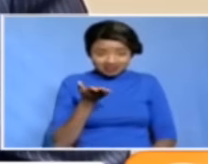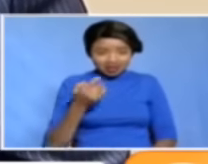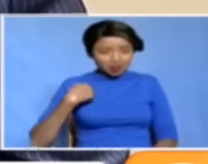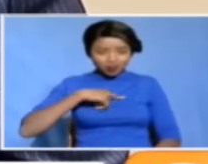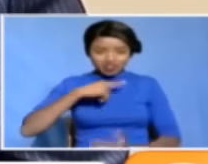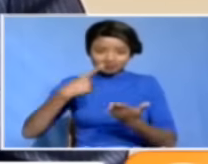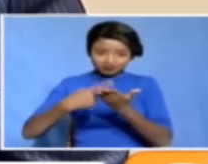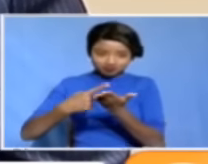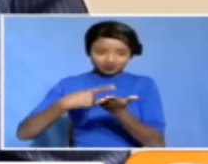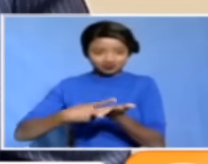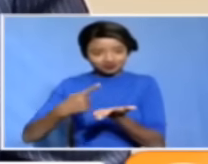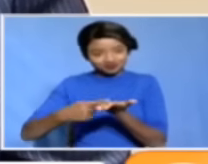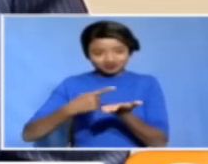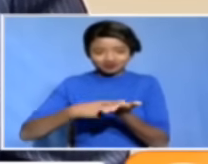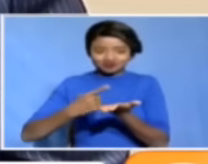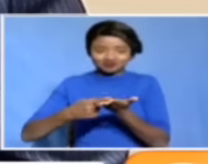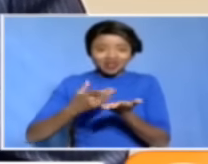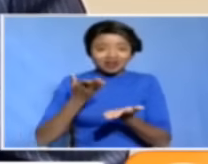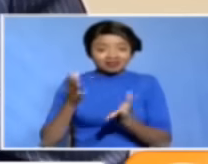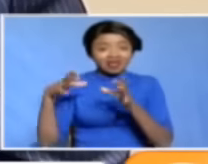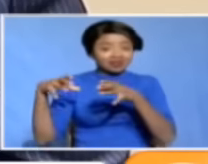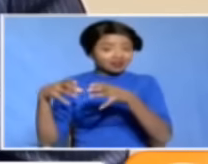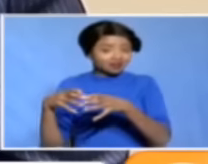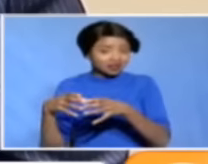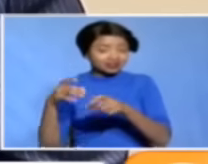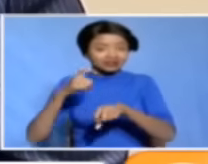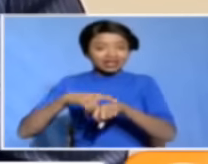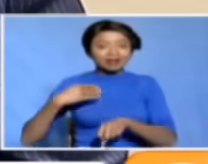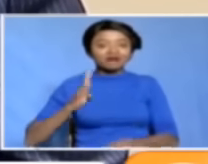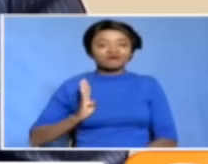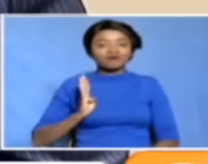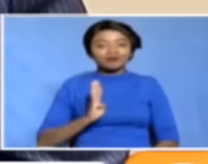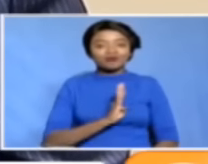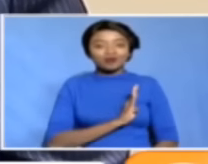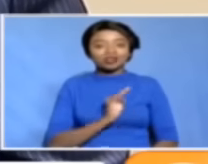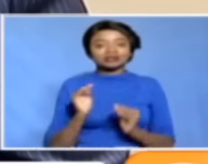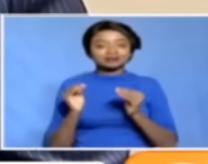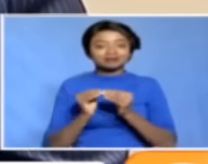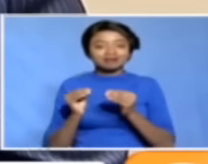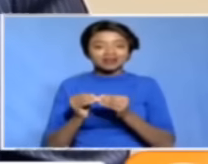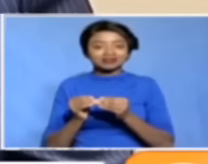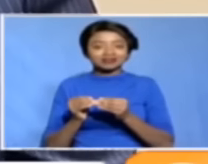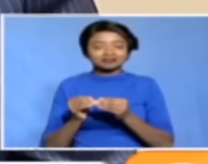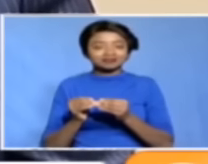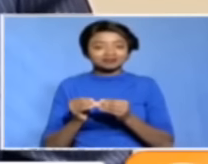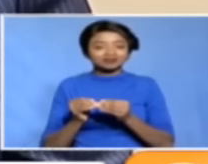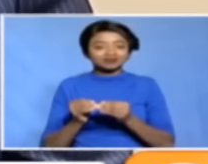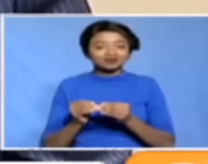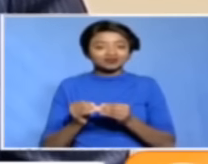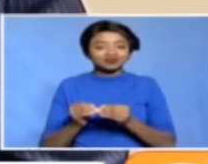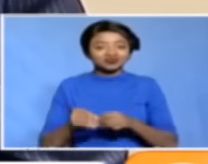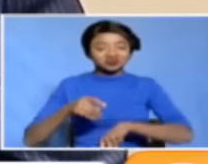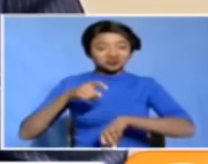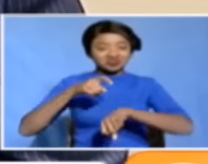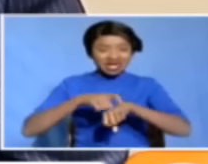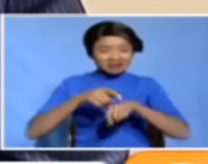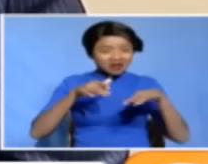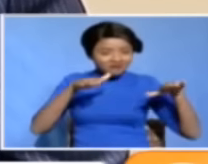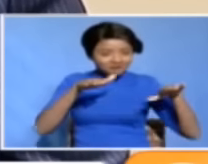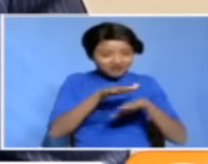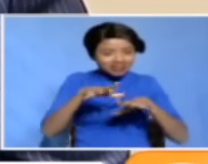in our party when we have our boardroom meetings. So when a vice chair of our